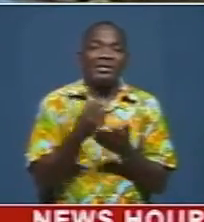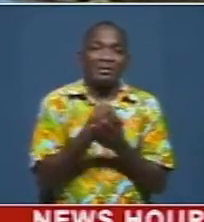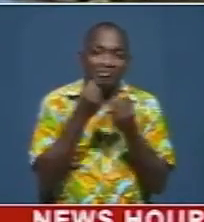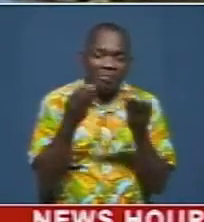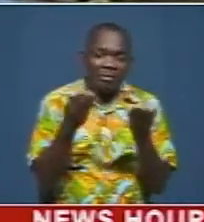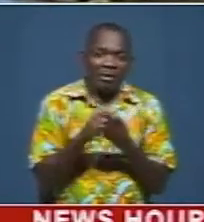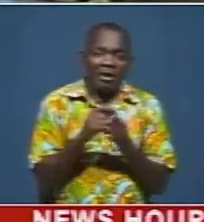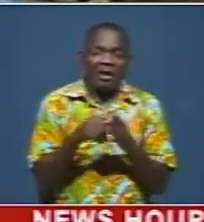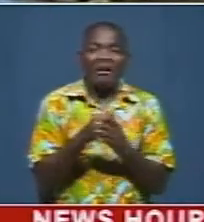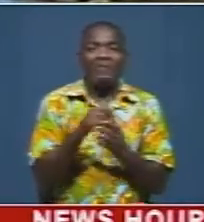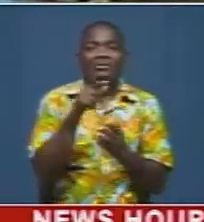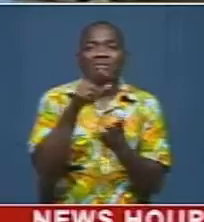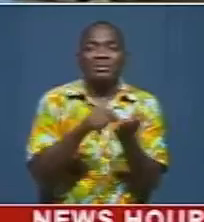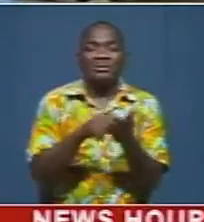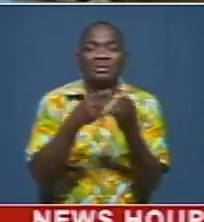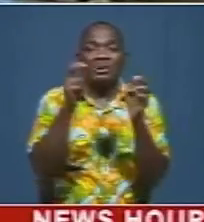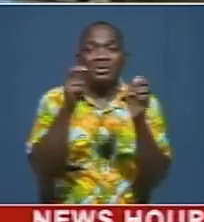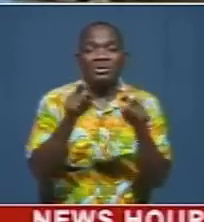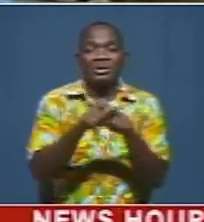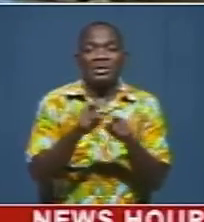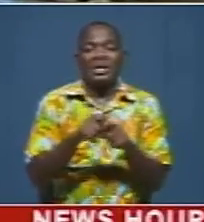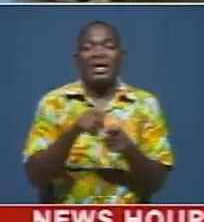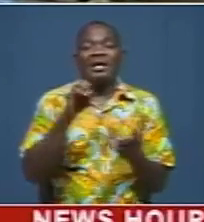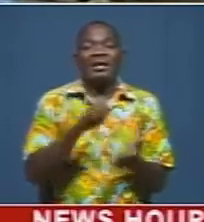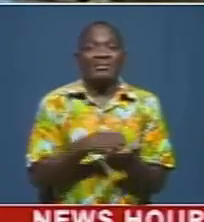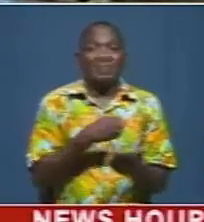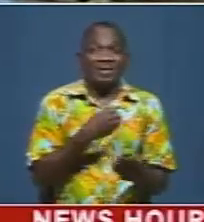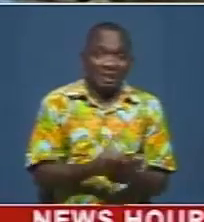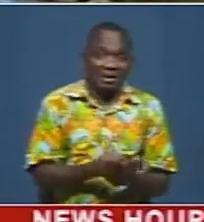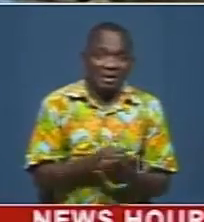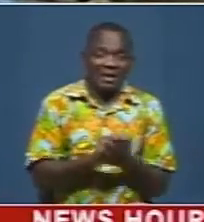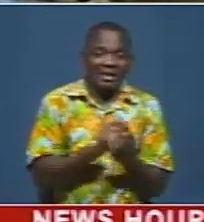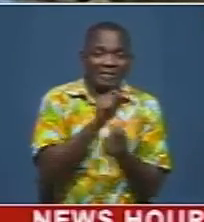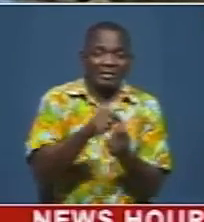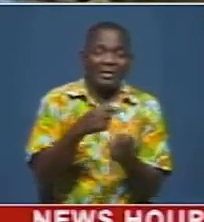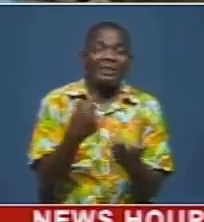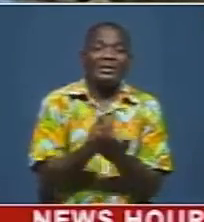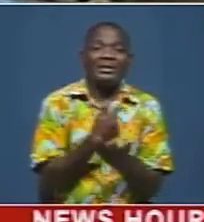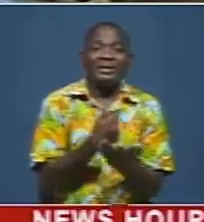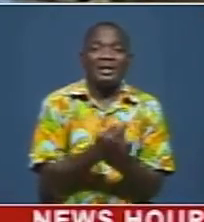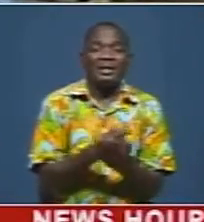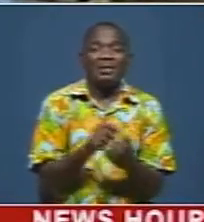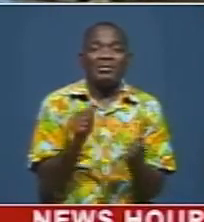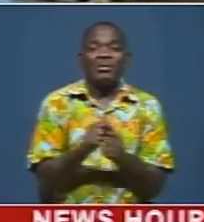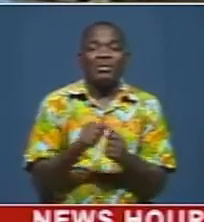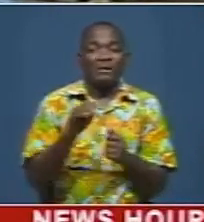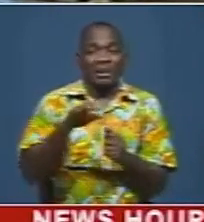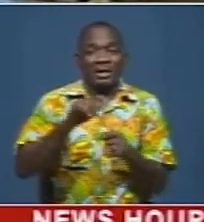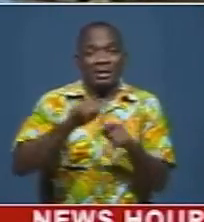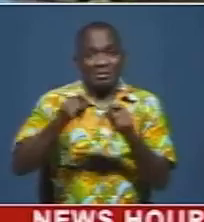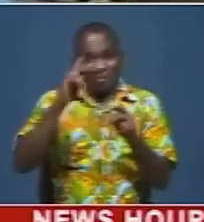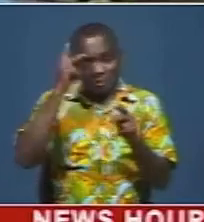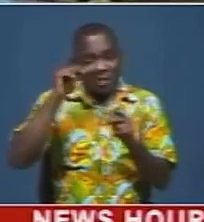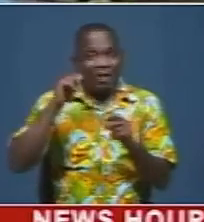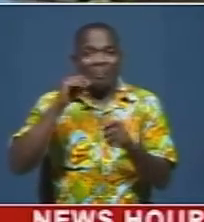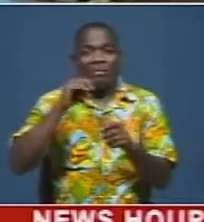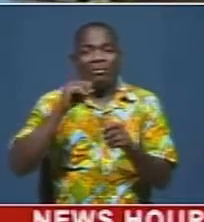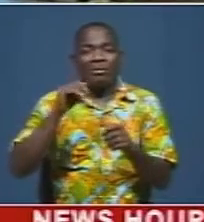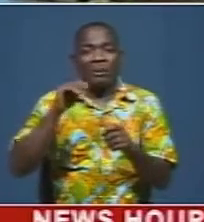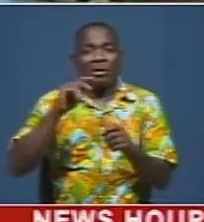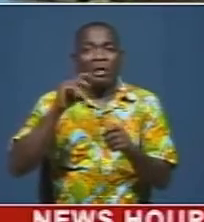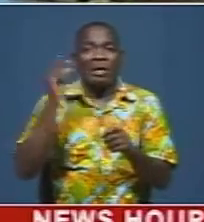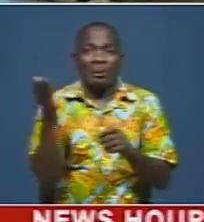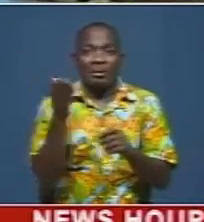on complications of issues and evidence on key sectors in Ghana under the Manifesto for Inclusive Development